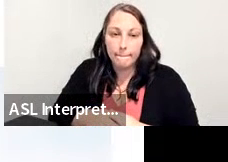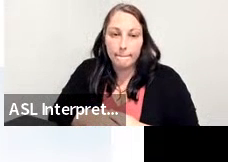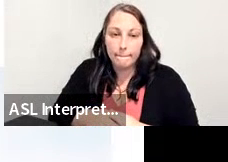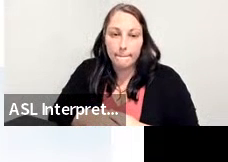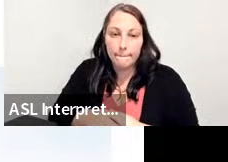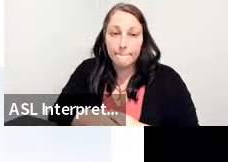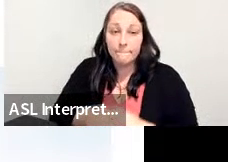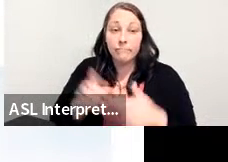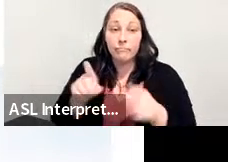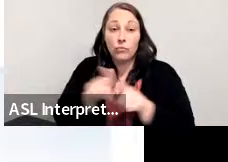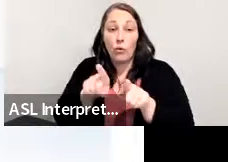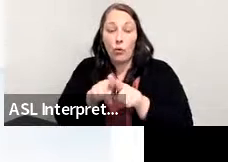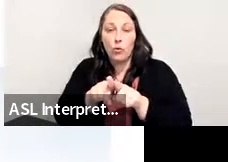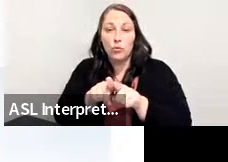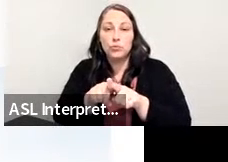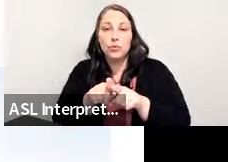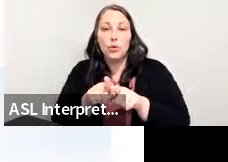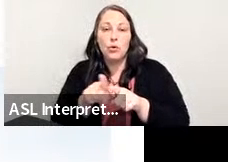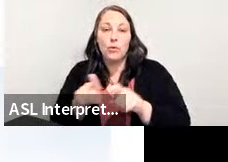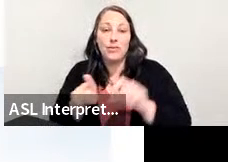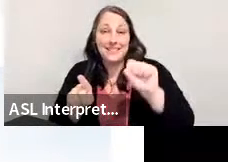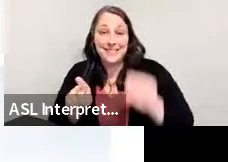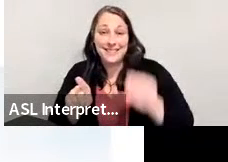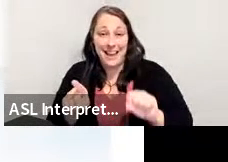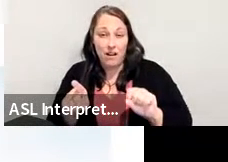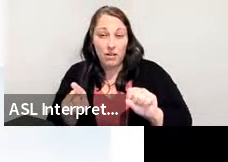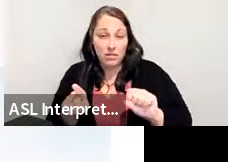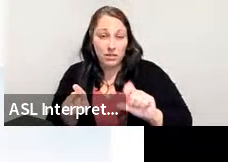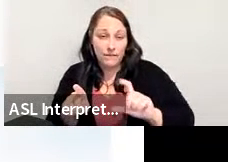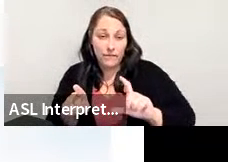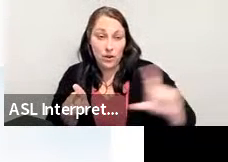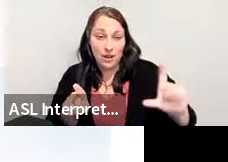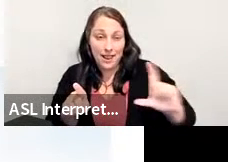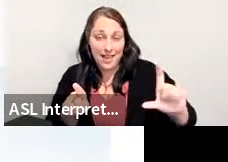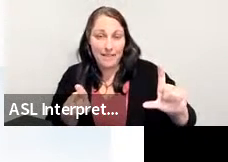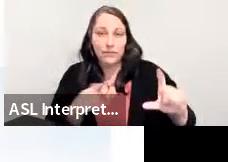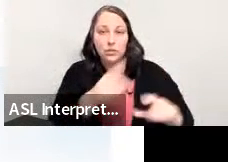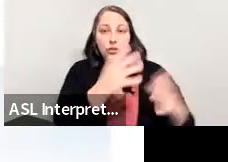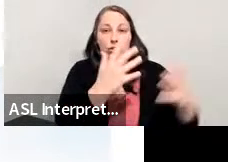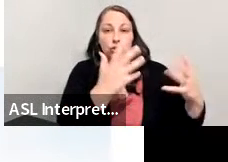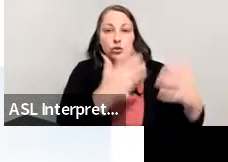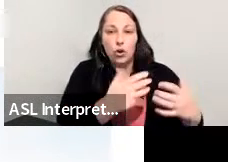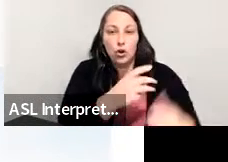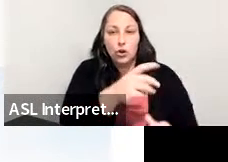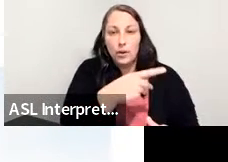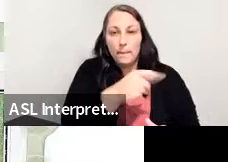There's also a dog park actually along the south here that we've included on the second floor.